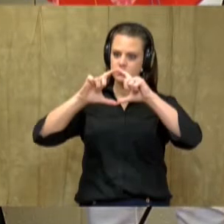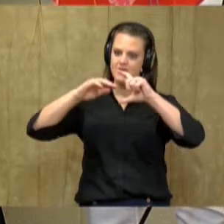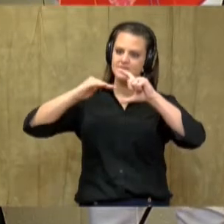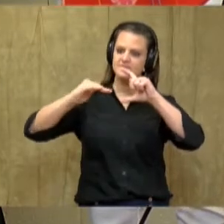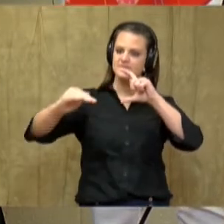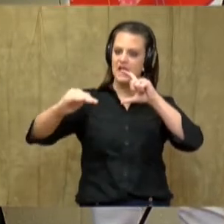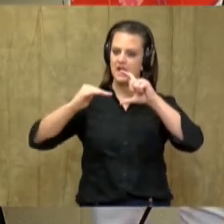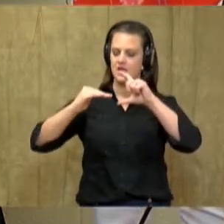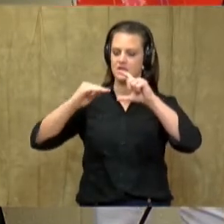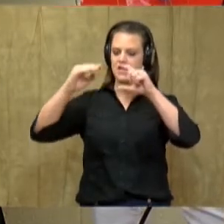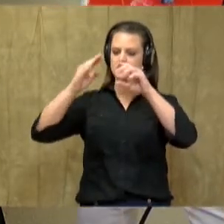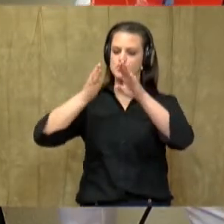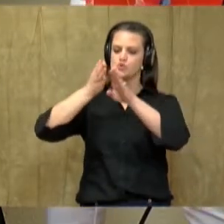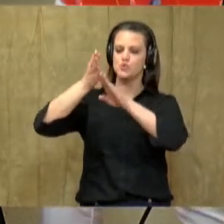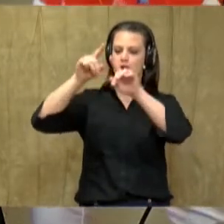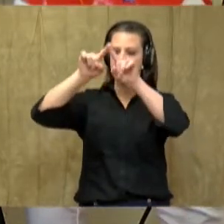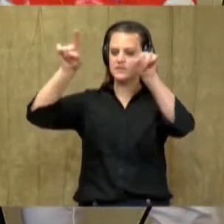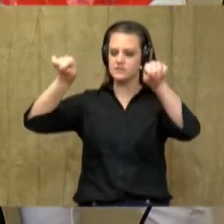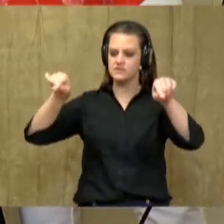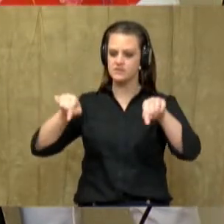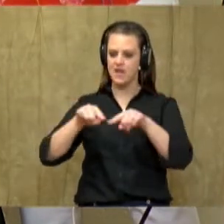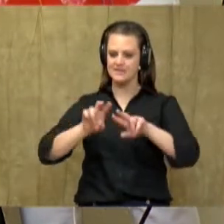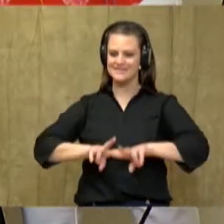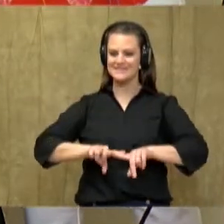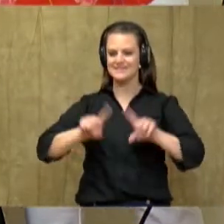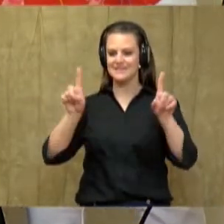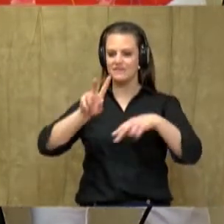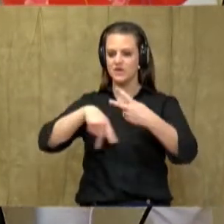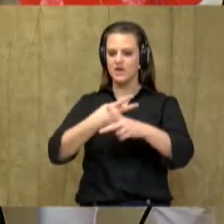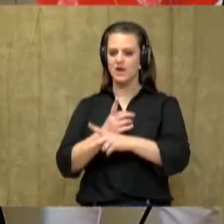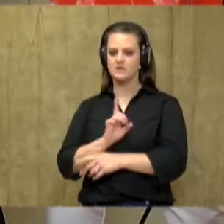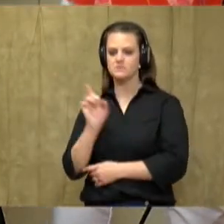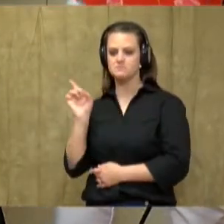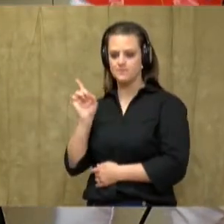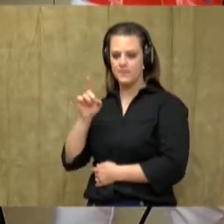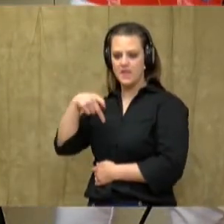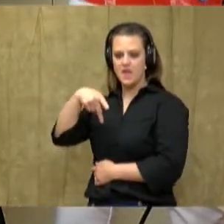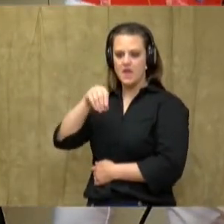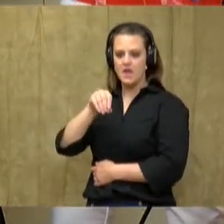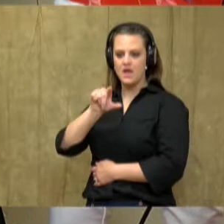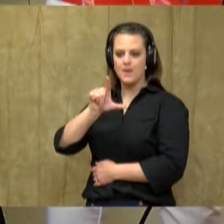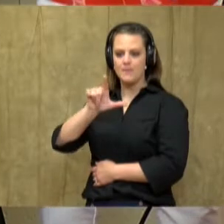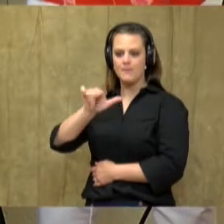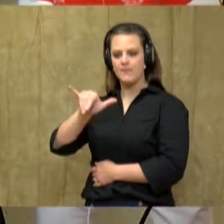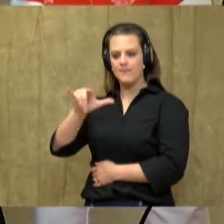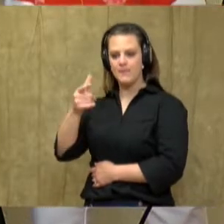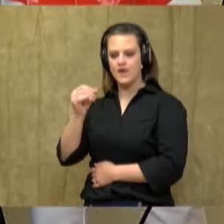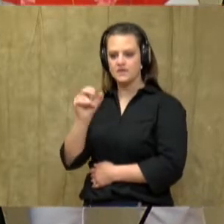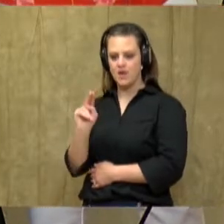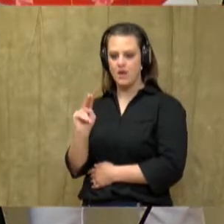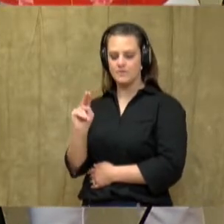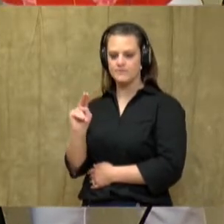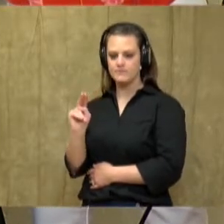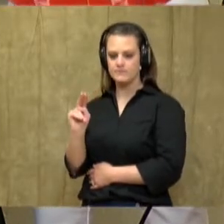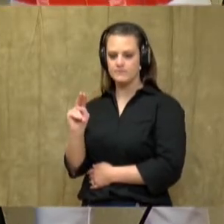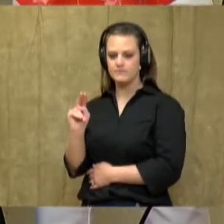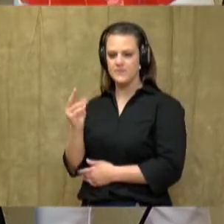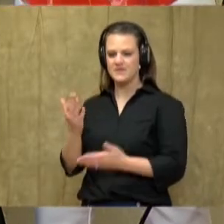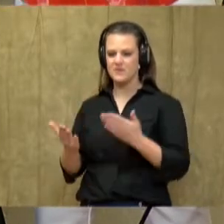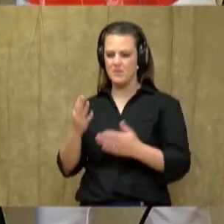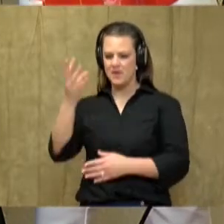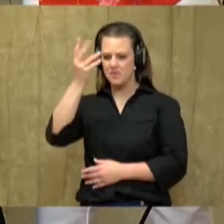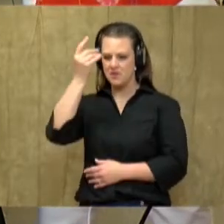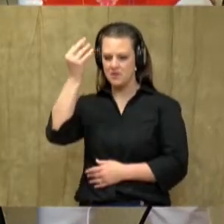straight sides. So I've listed some different types of polygons here for you. And you may be thinking, well,